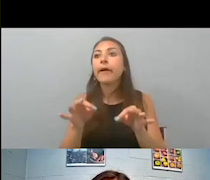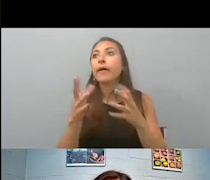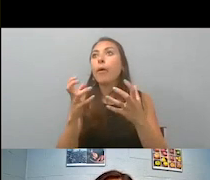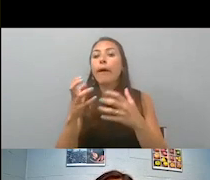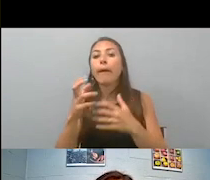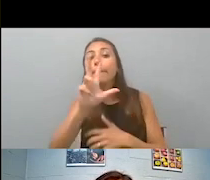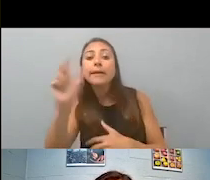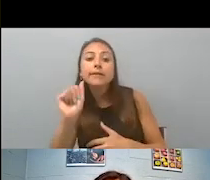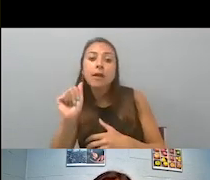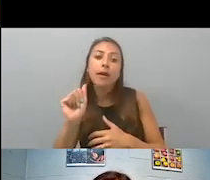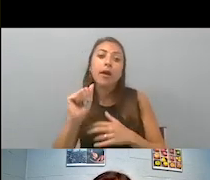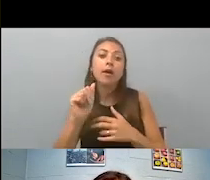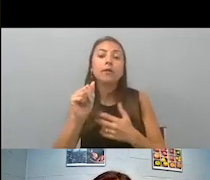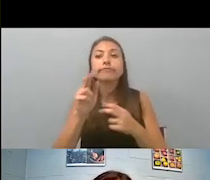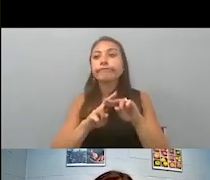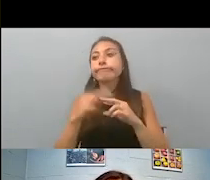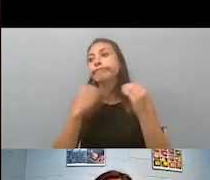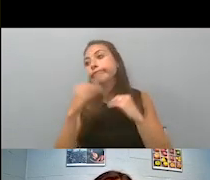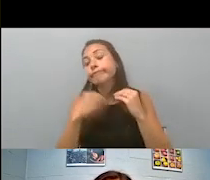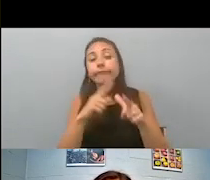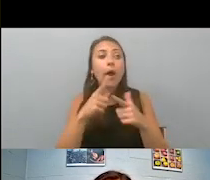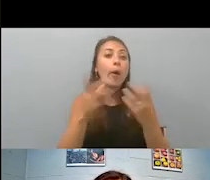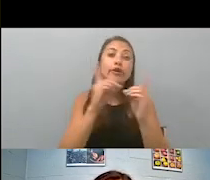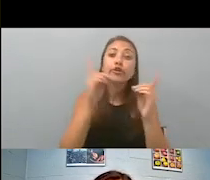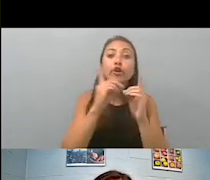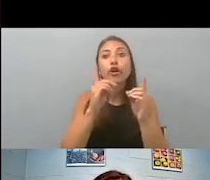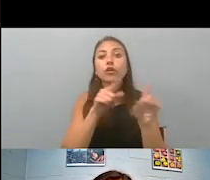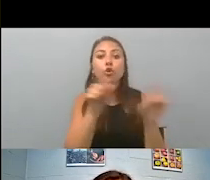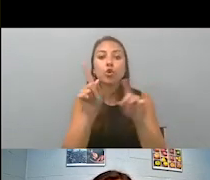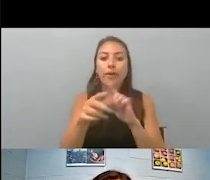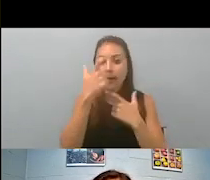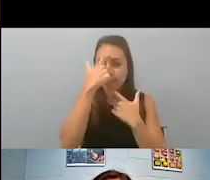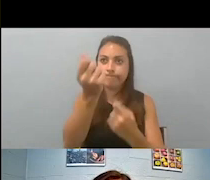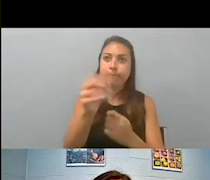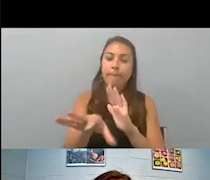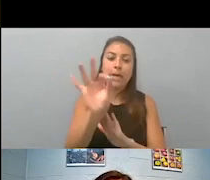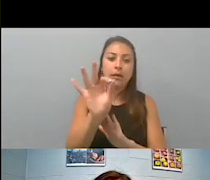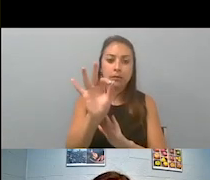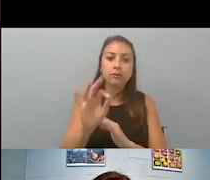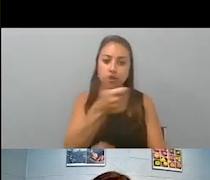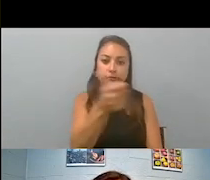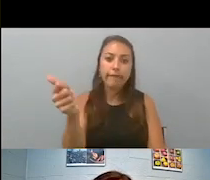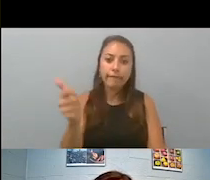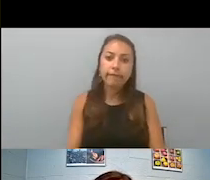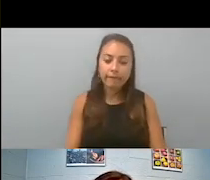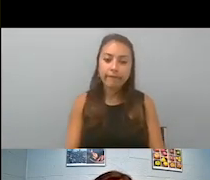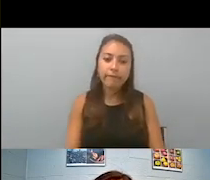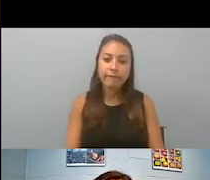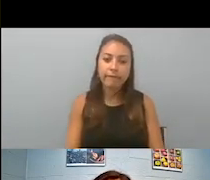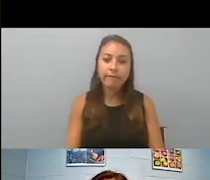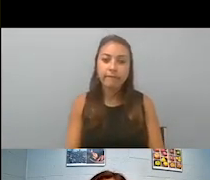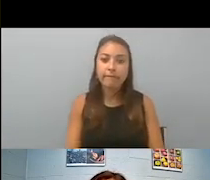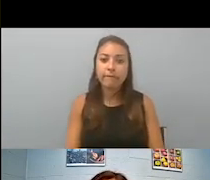pizza, grab dessert. You're just coming and going from the different stations that are in this location. And there's plenty of